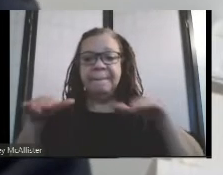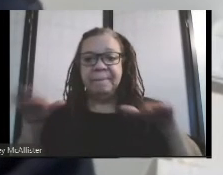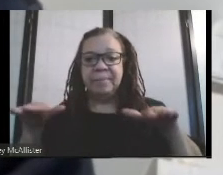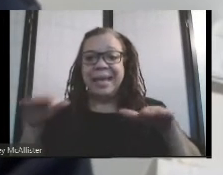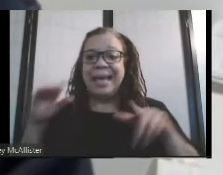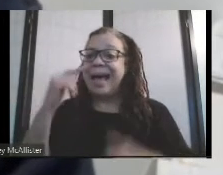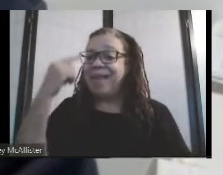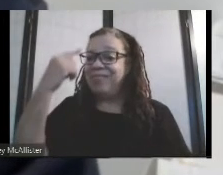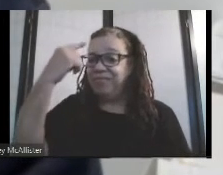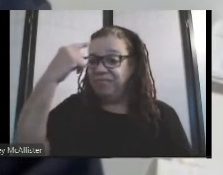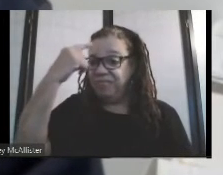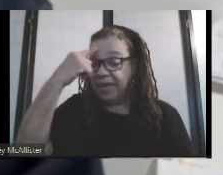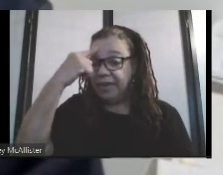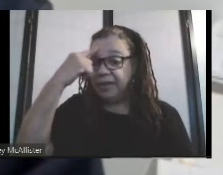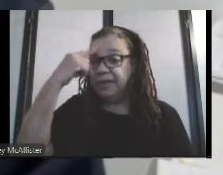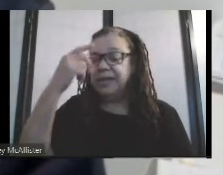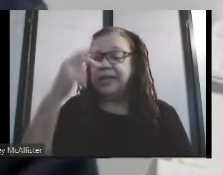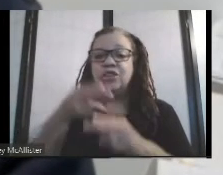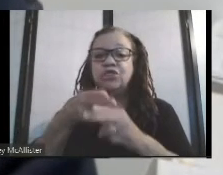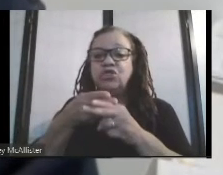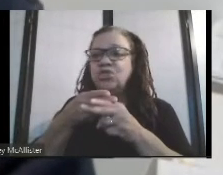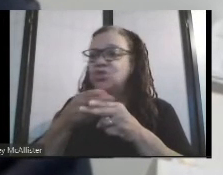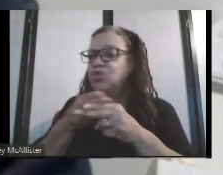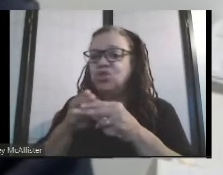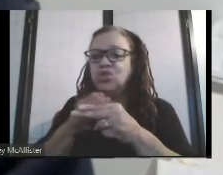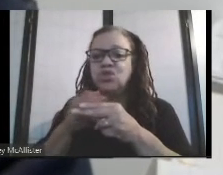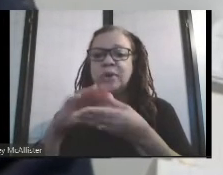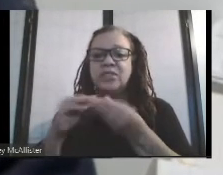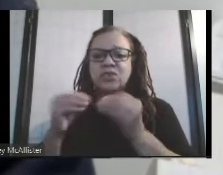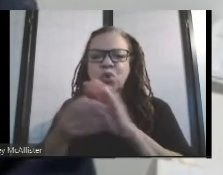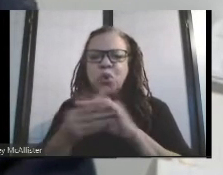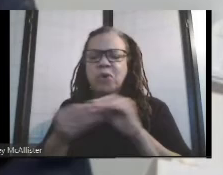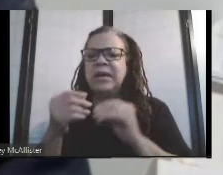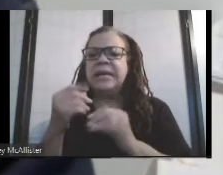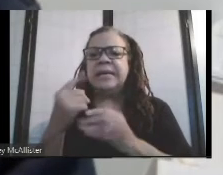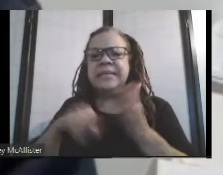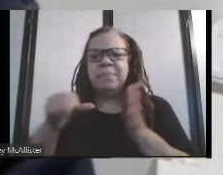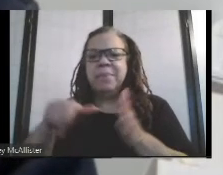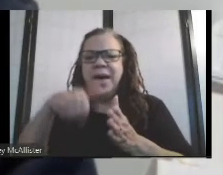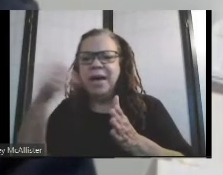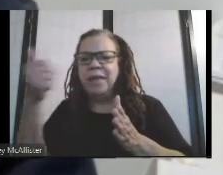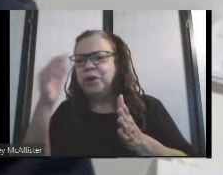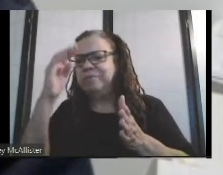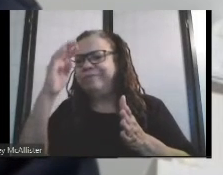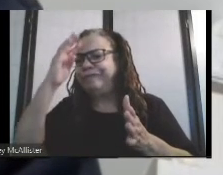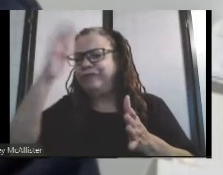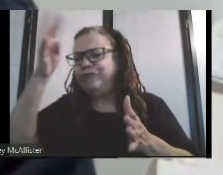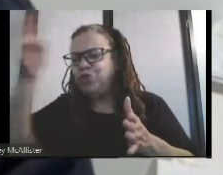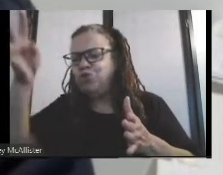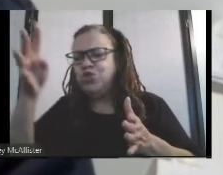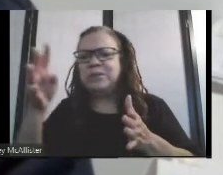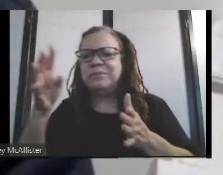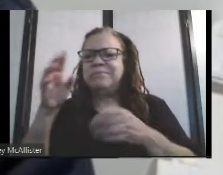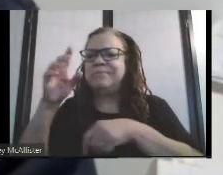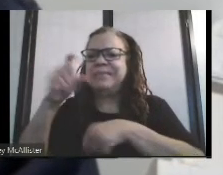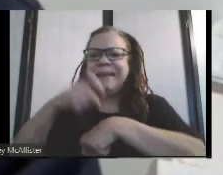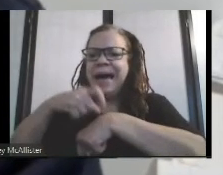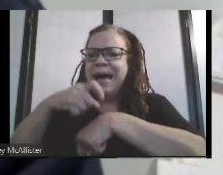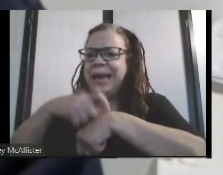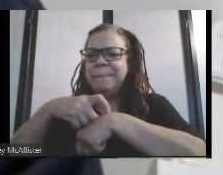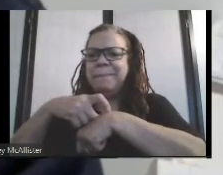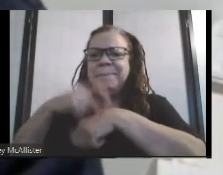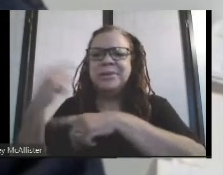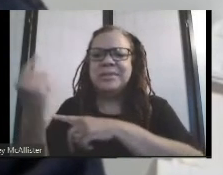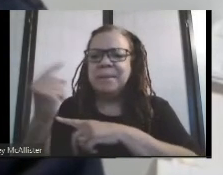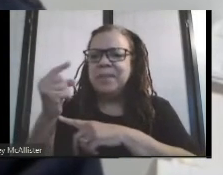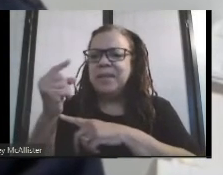process. I think in the description of the short story, somehow it's reaching into some sort of other dimension or something like that.